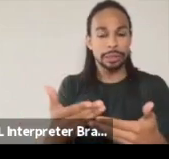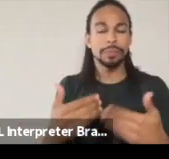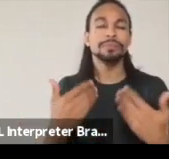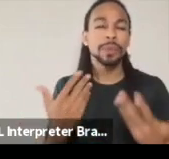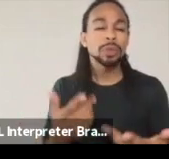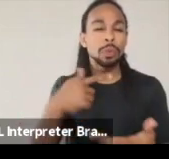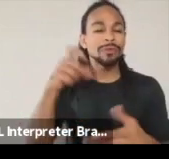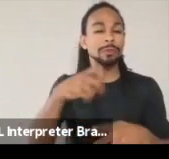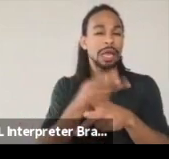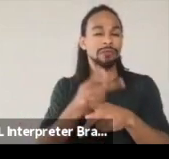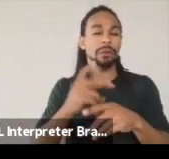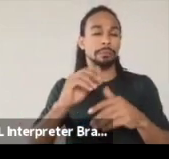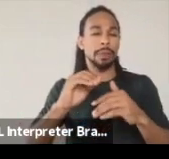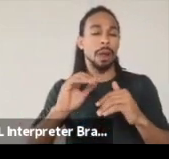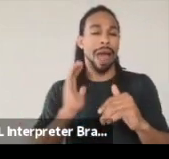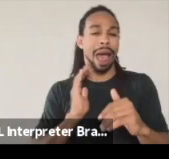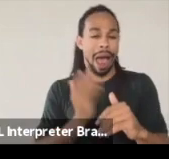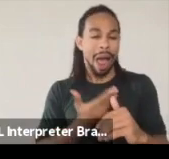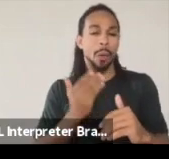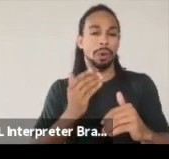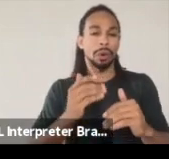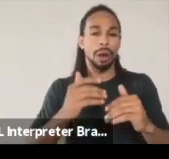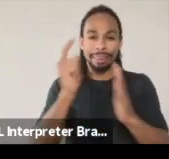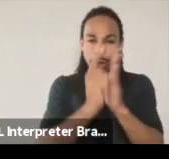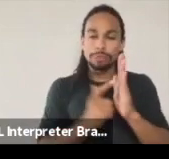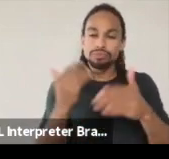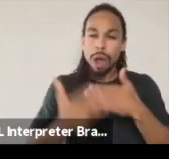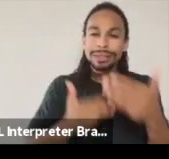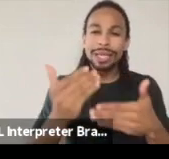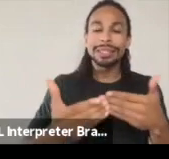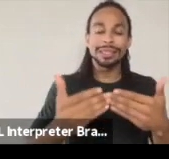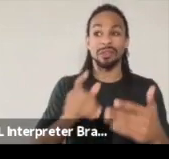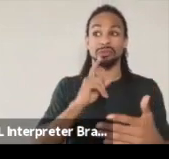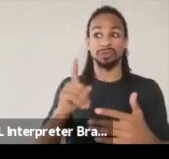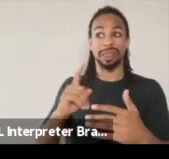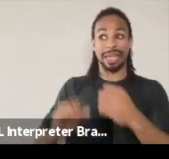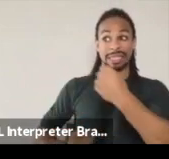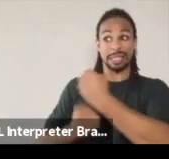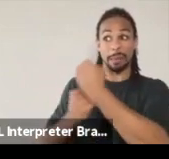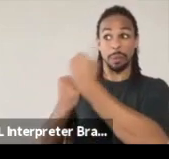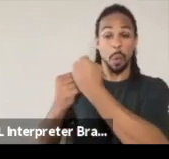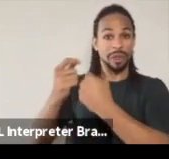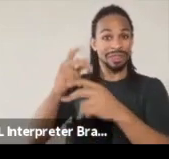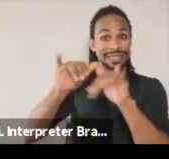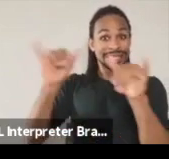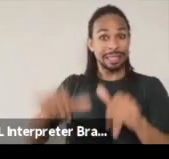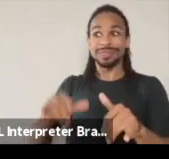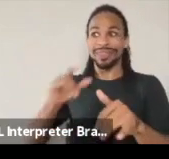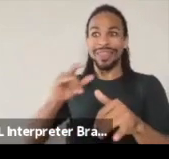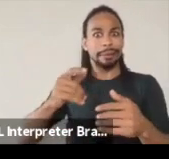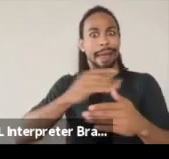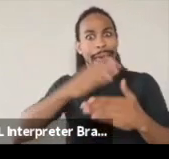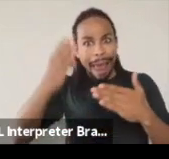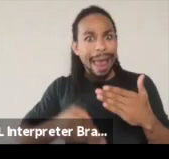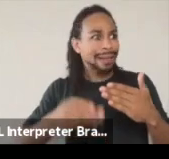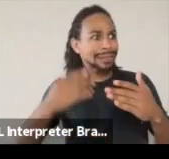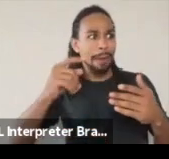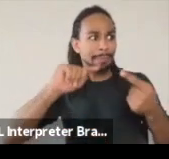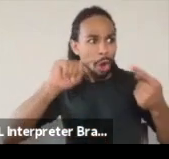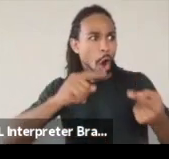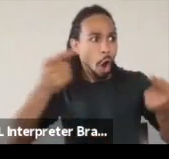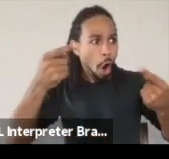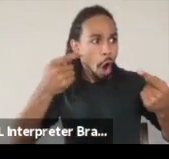and uphold systems of violence that end up harming not just the survivors themselves, but our entire